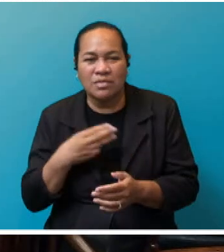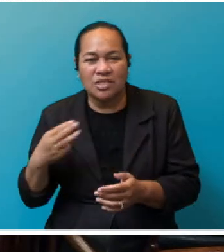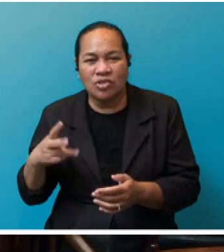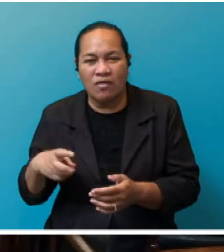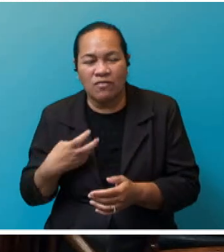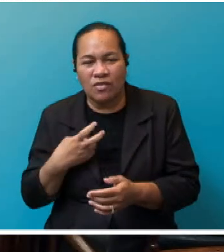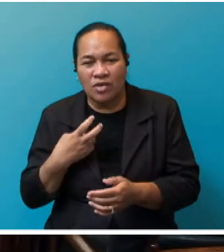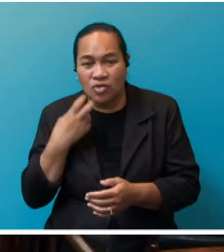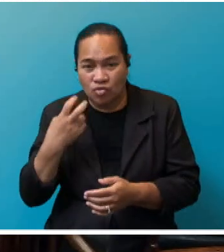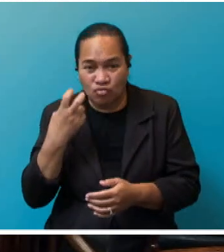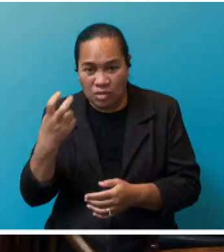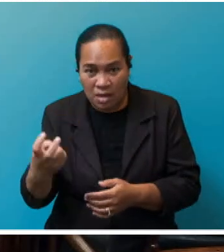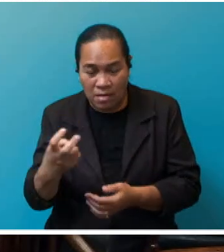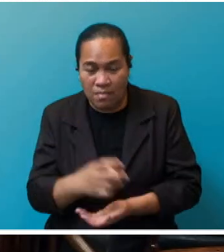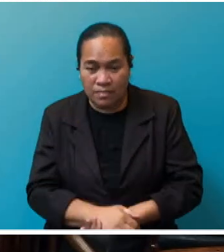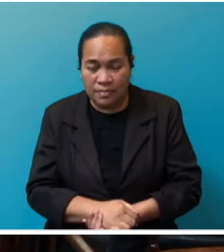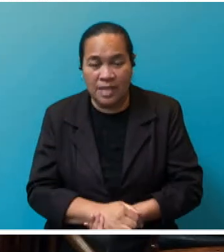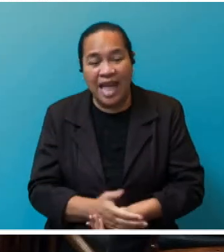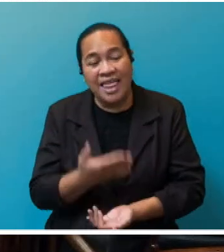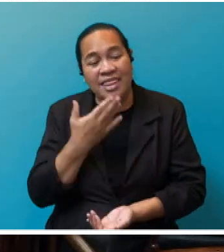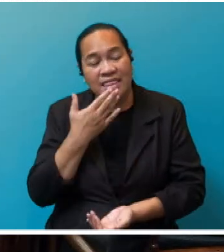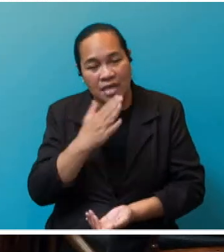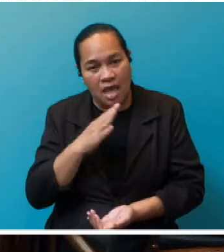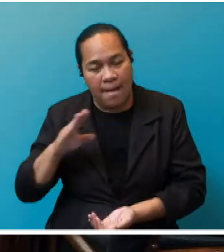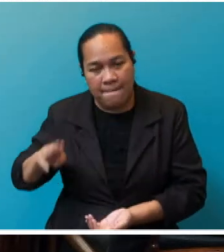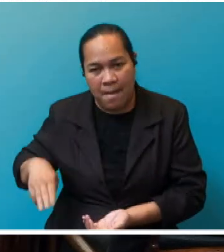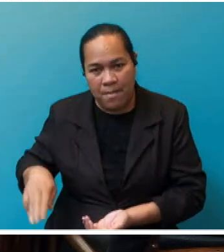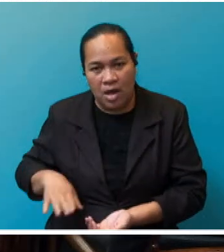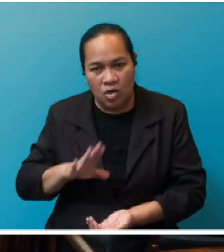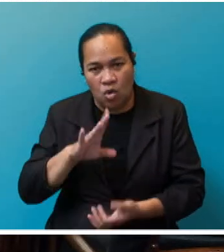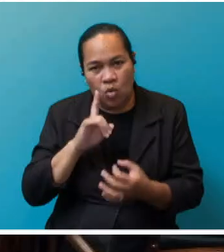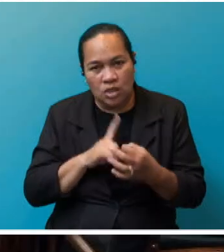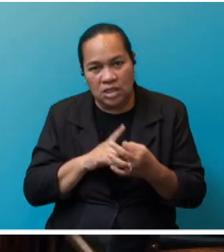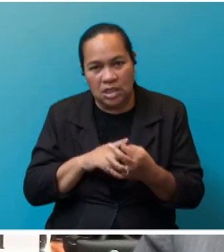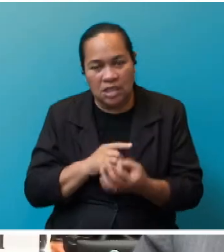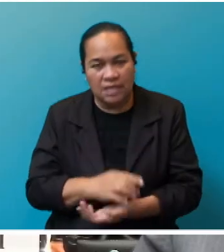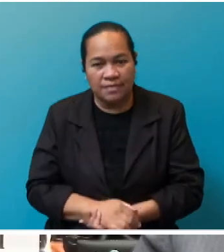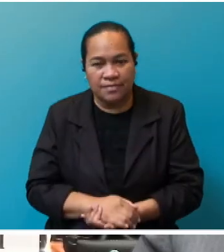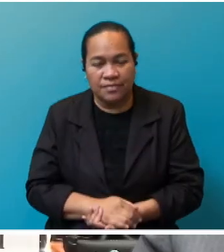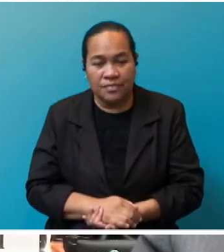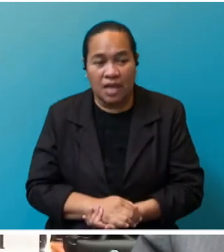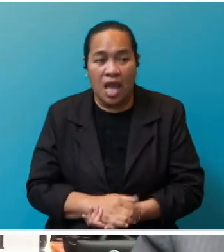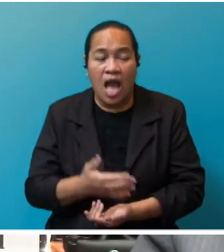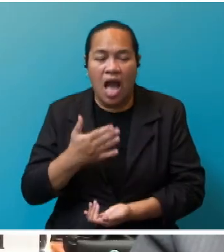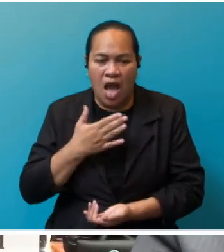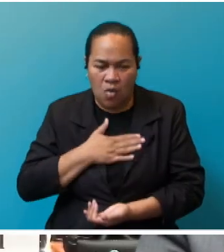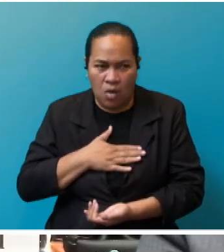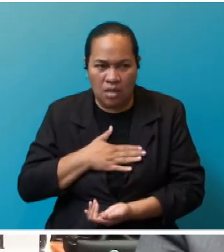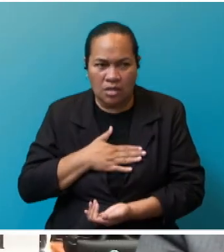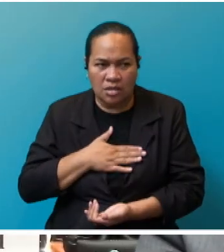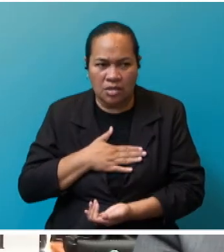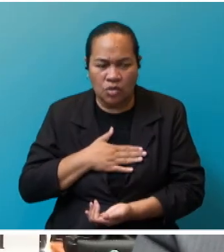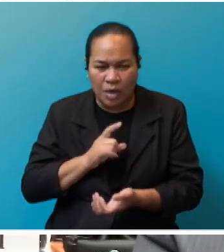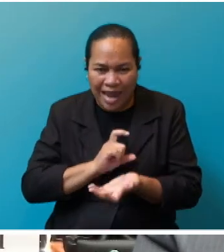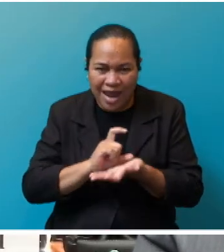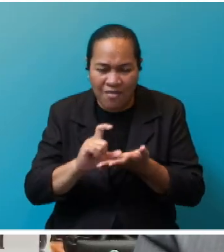Thank you, Speaker, sir. I thank the Honourable Member for the question. At the outset, I wish to clarify, Honourable Speaker, that my